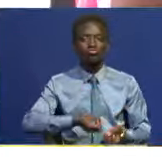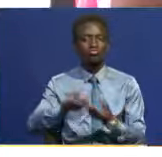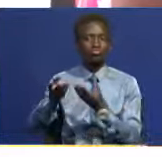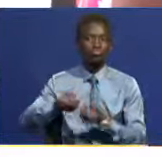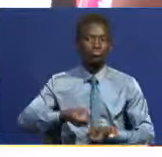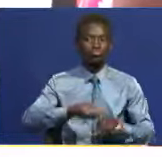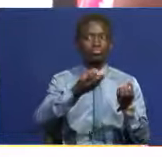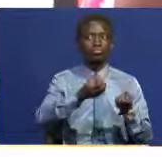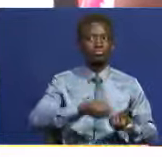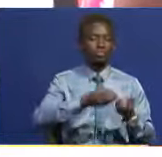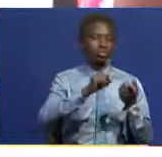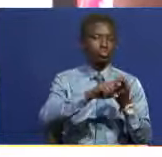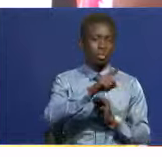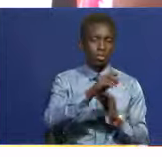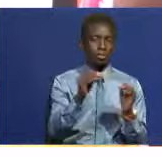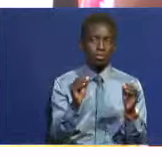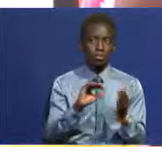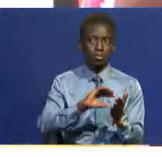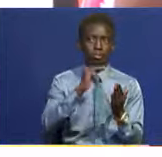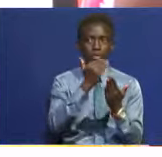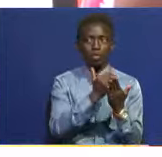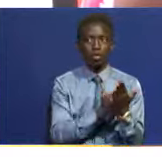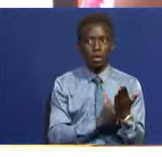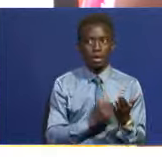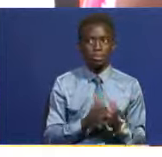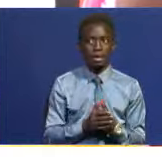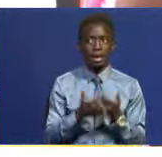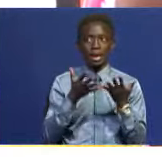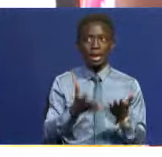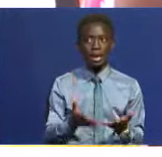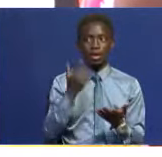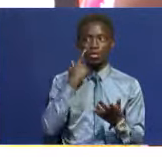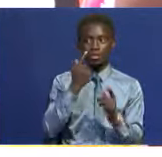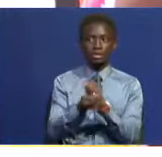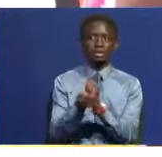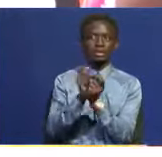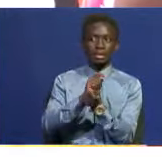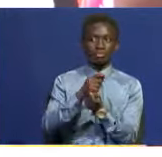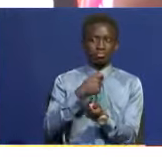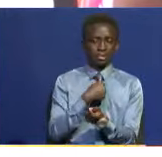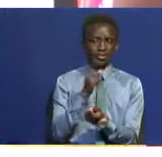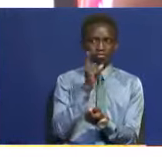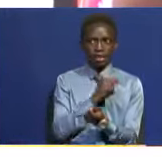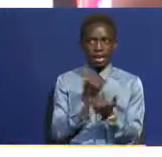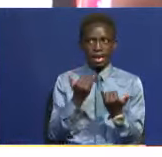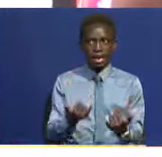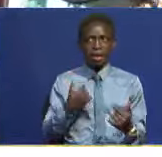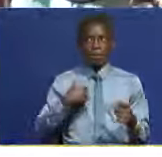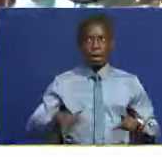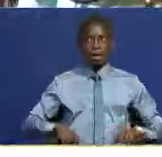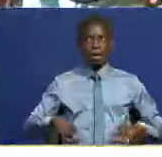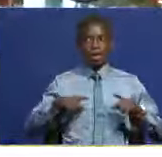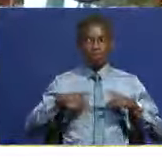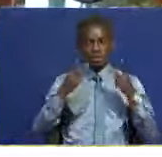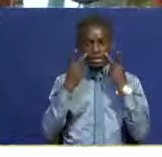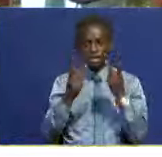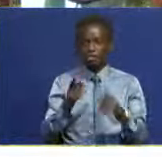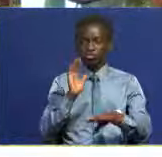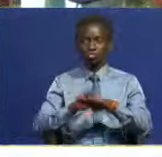particular program. Oh, for change, amenibadilisha. Naona saa hizi maisha yangu iko sawa.